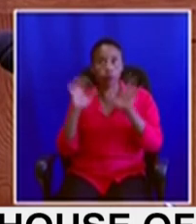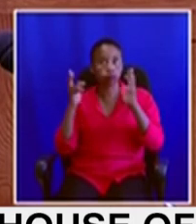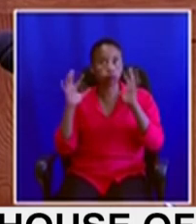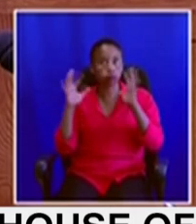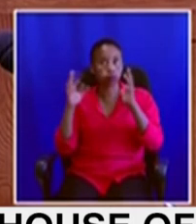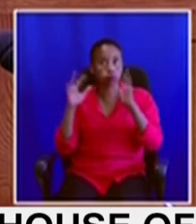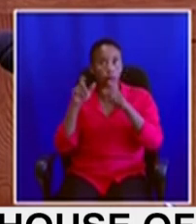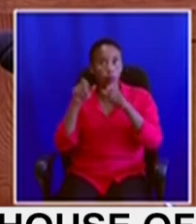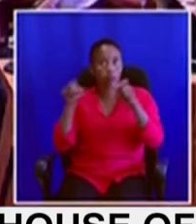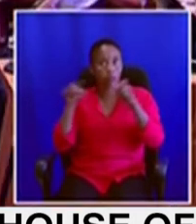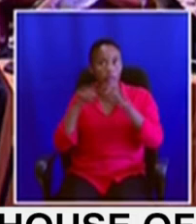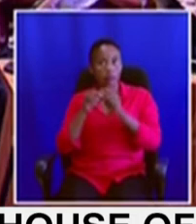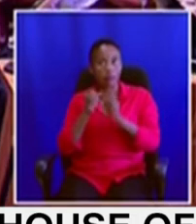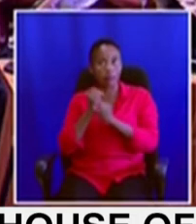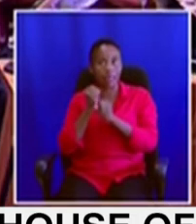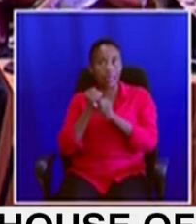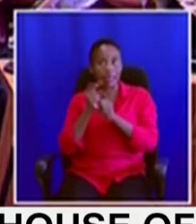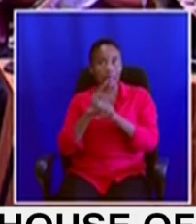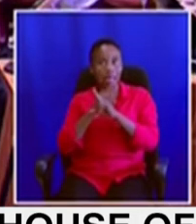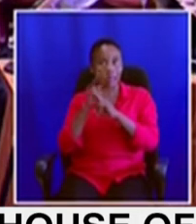that.